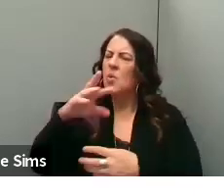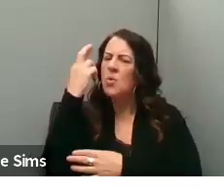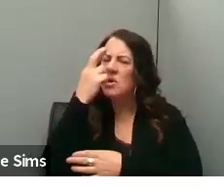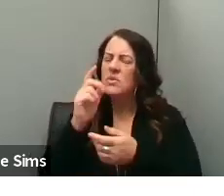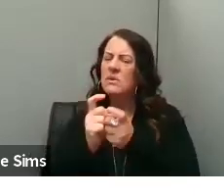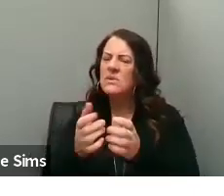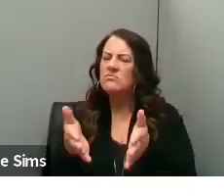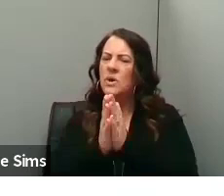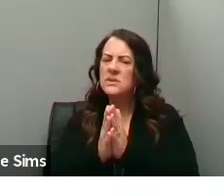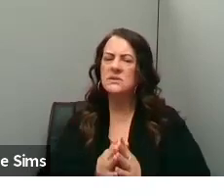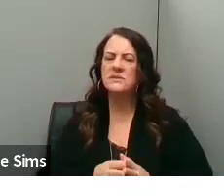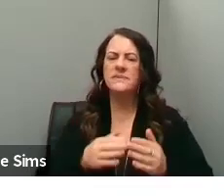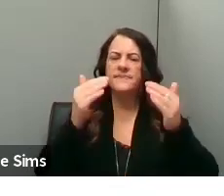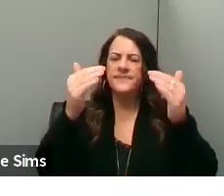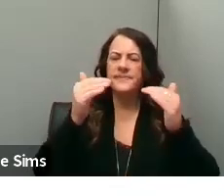slide.